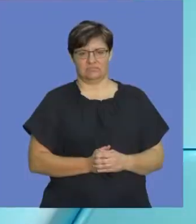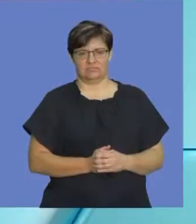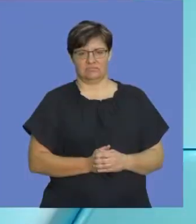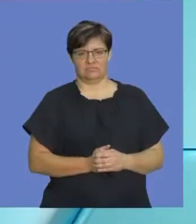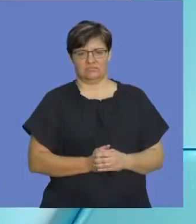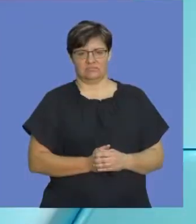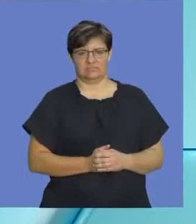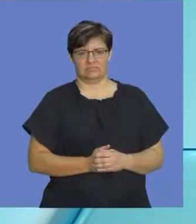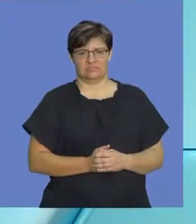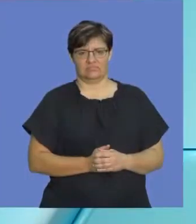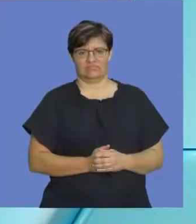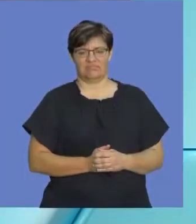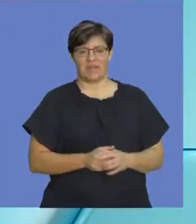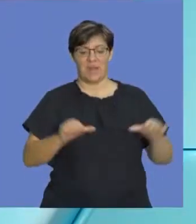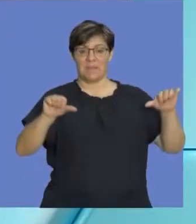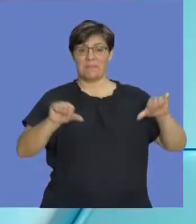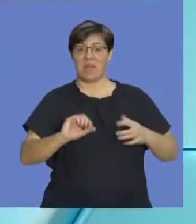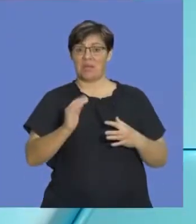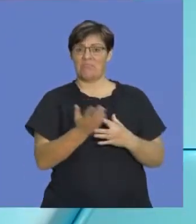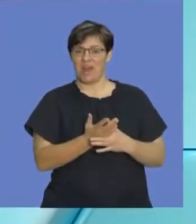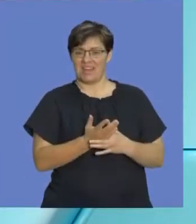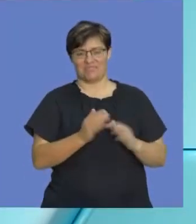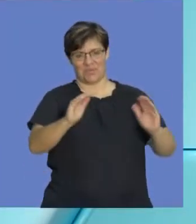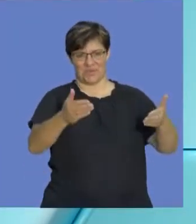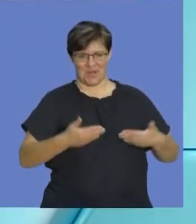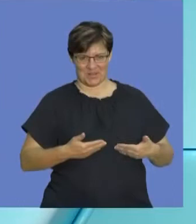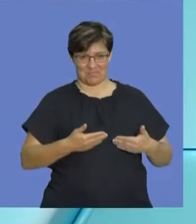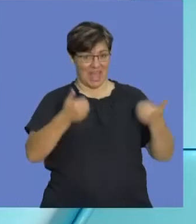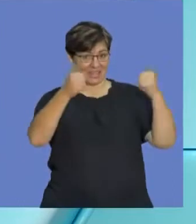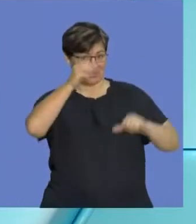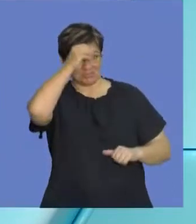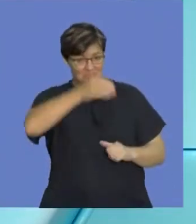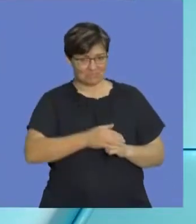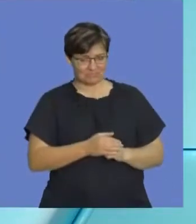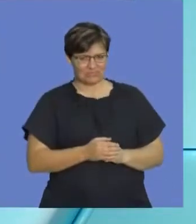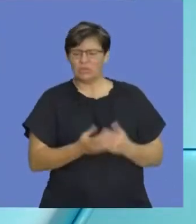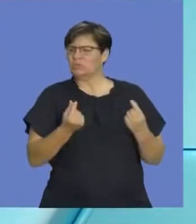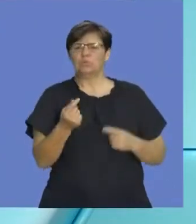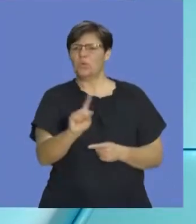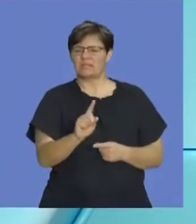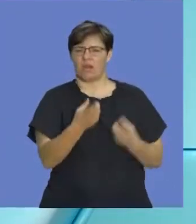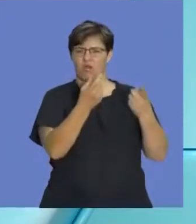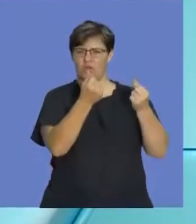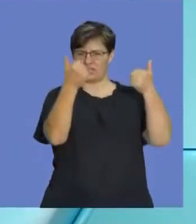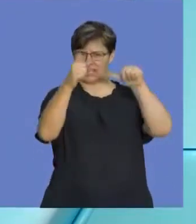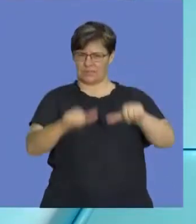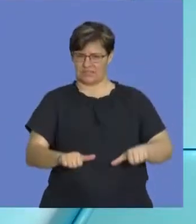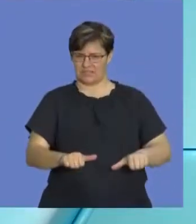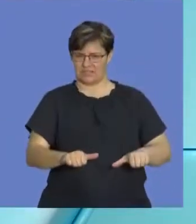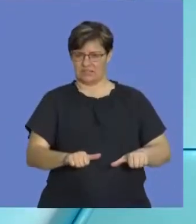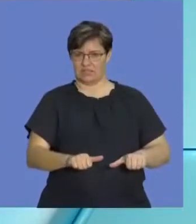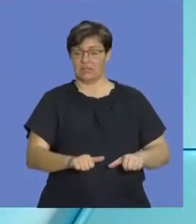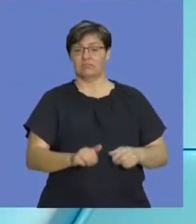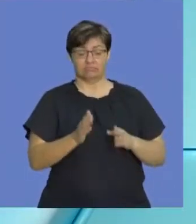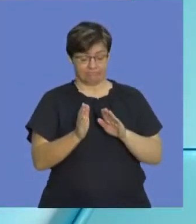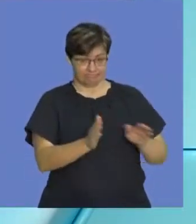Welcome back, accounting boffins. Yes, we're busy with cost accounting, and now we're going to specifically look at the new